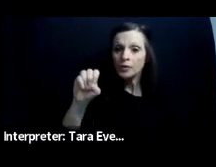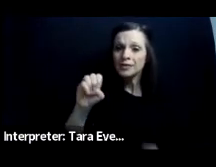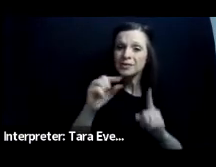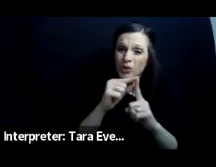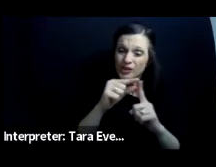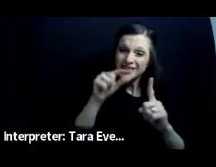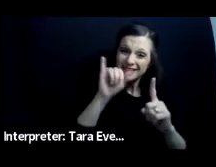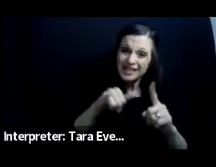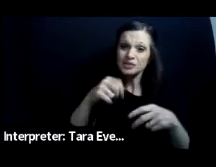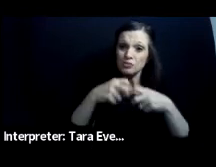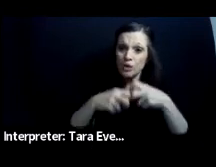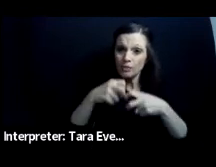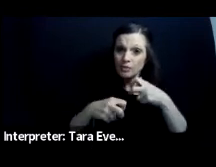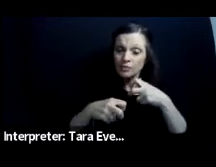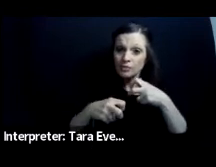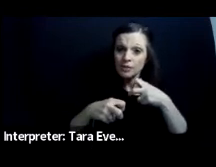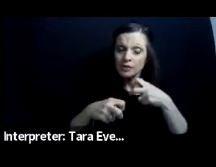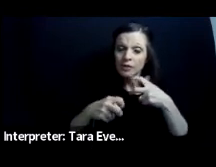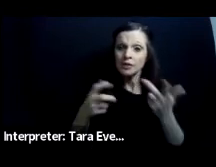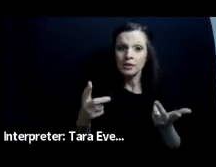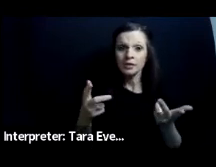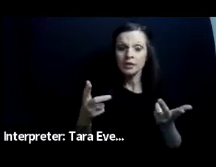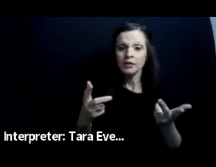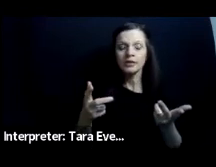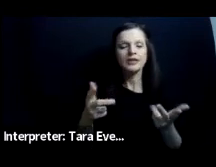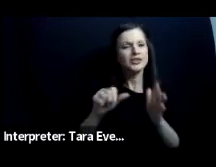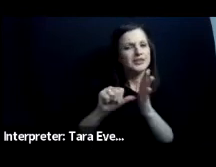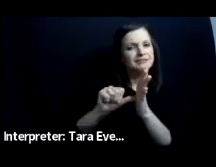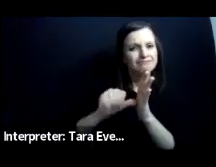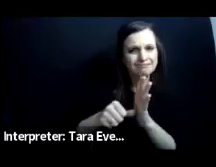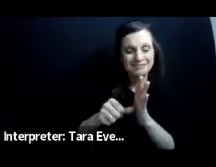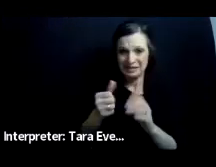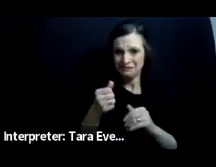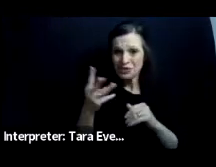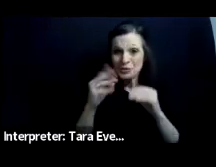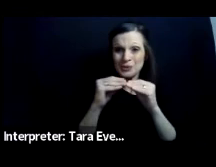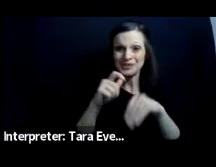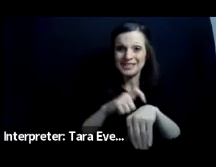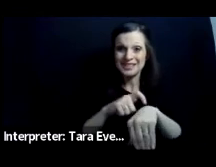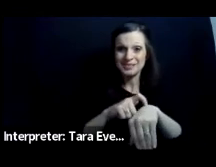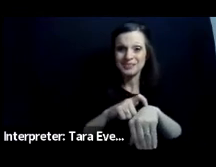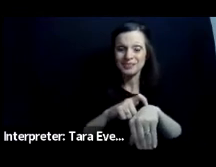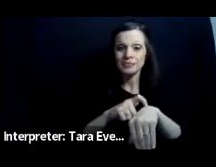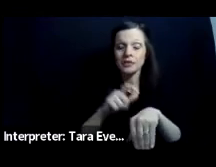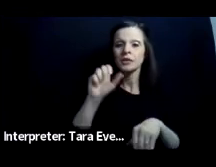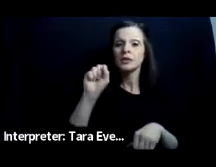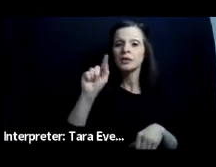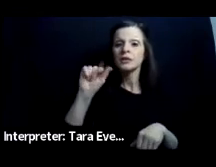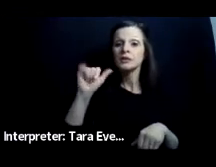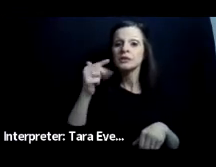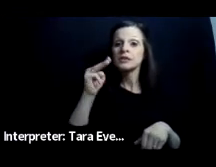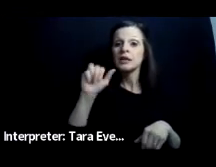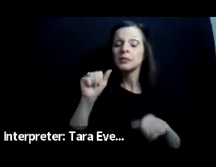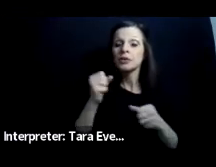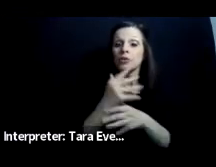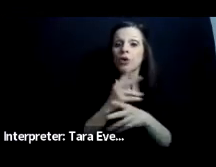what's the relationship? Just to stomp on this a few more times. Stigma causes people to